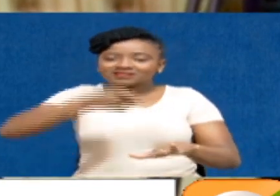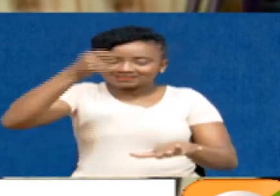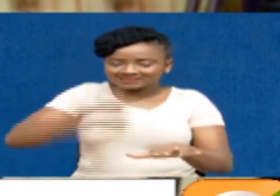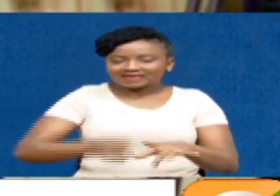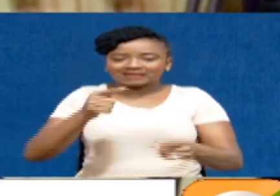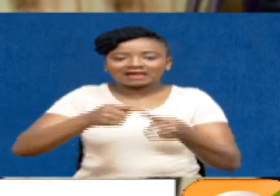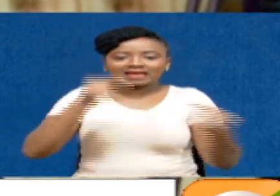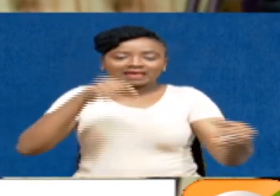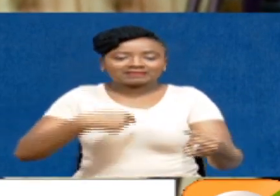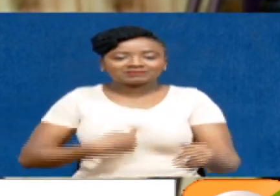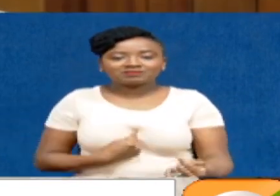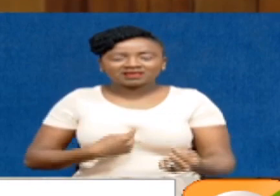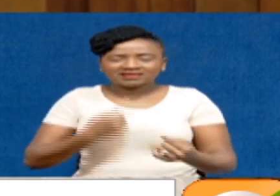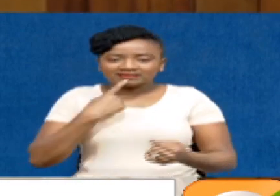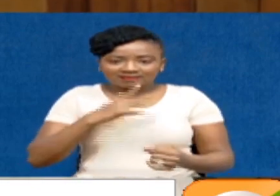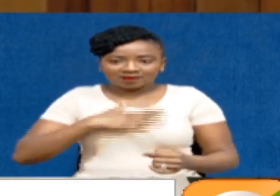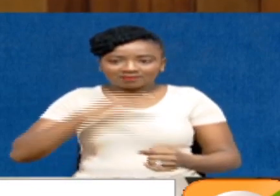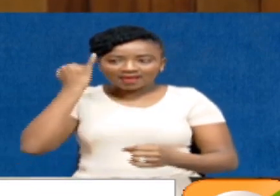ruled against